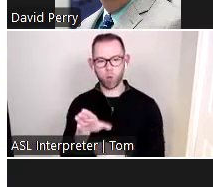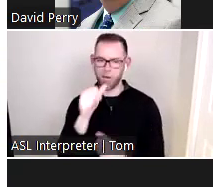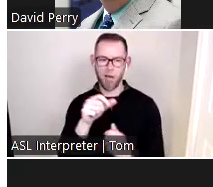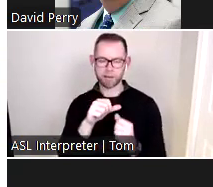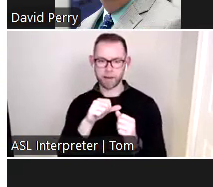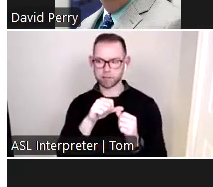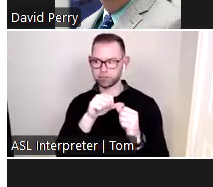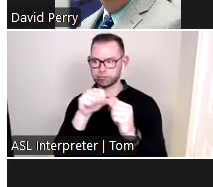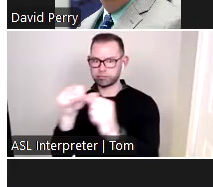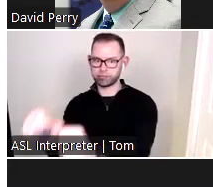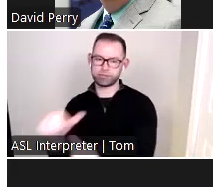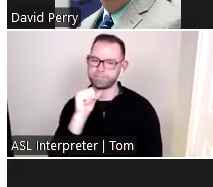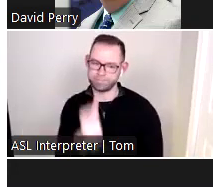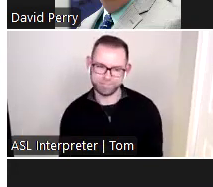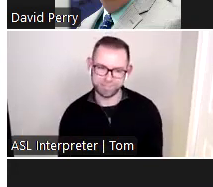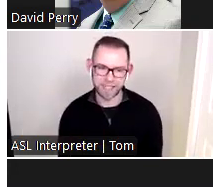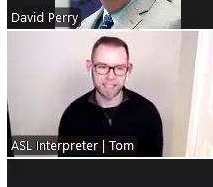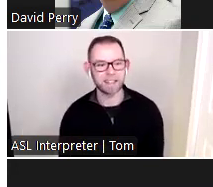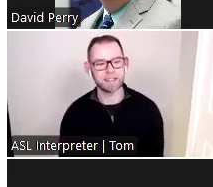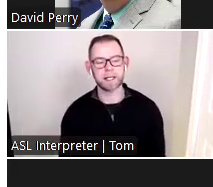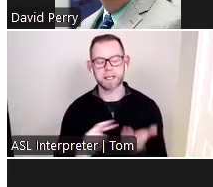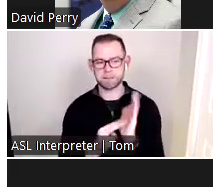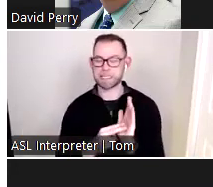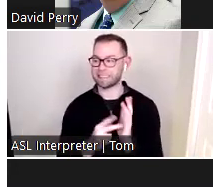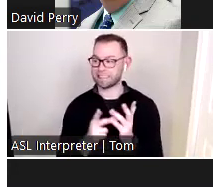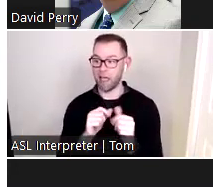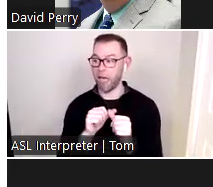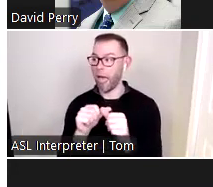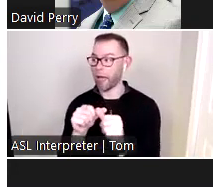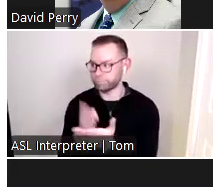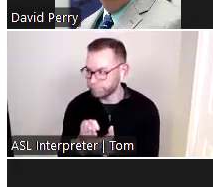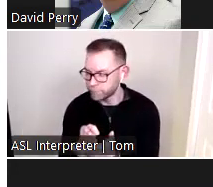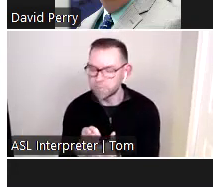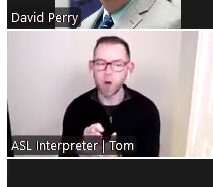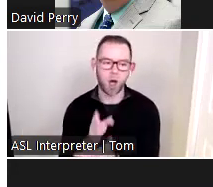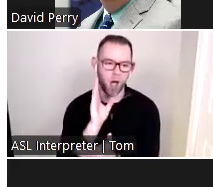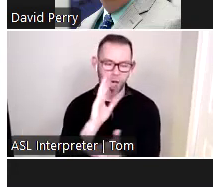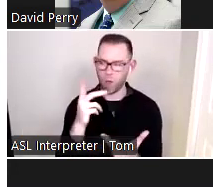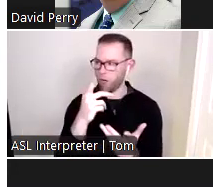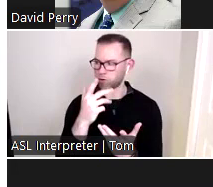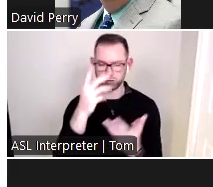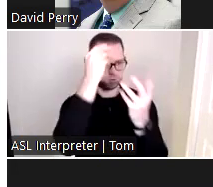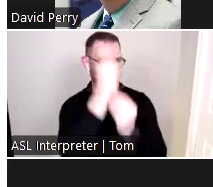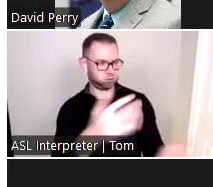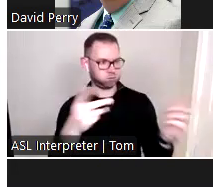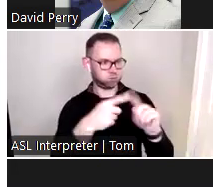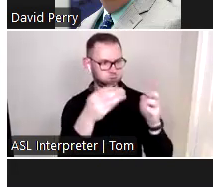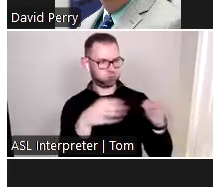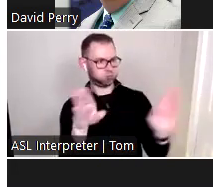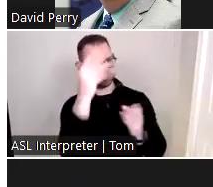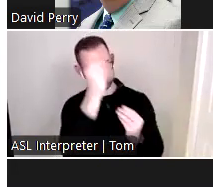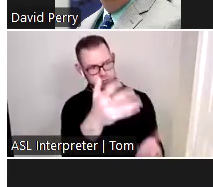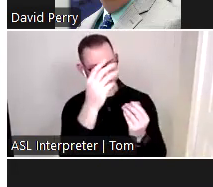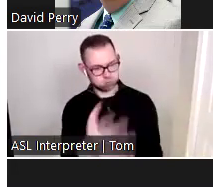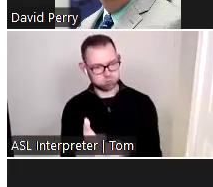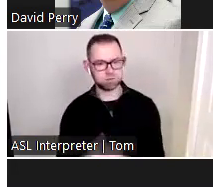Because of that, we will be sure to come to you with communication throughout our construction process whenever we anticipate an uptick